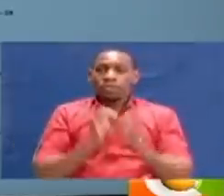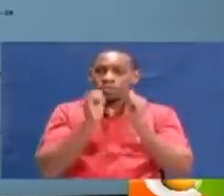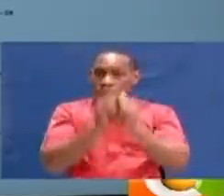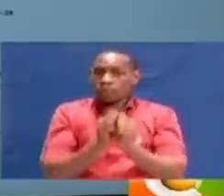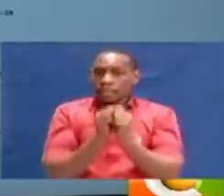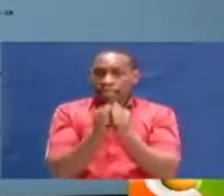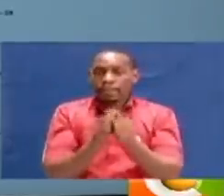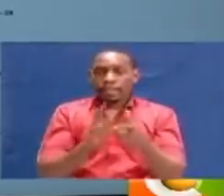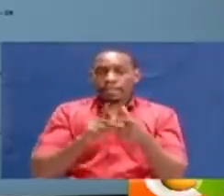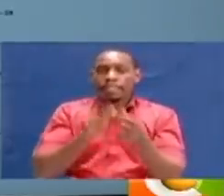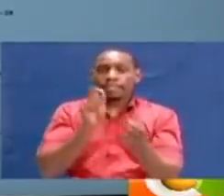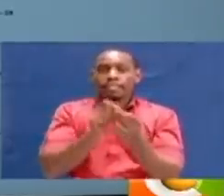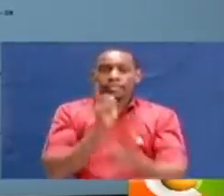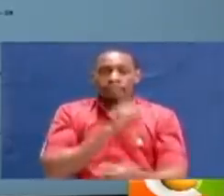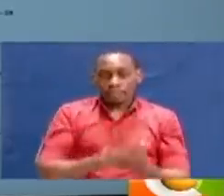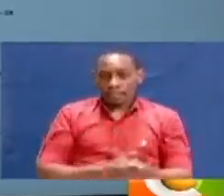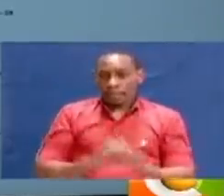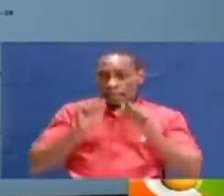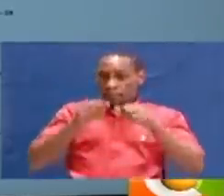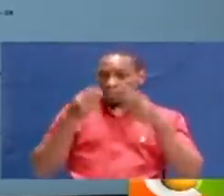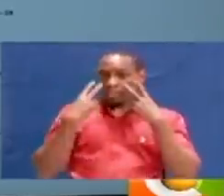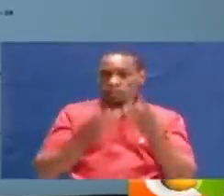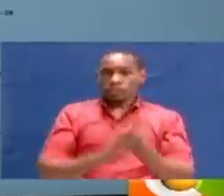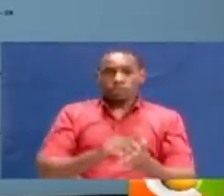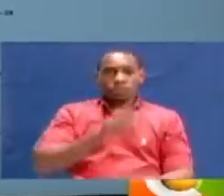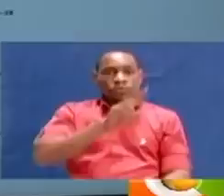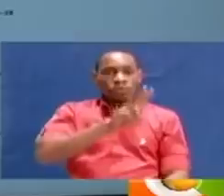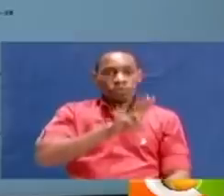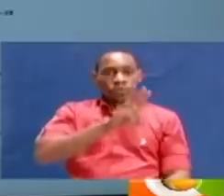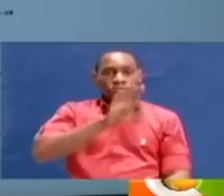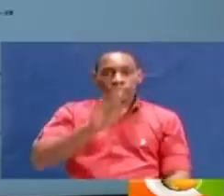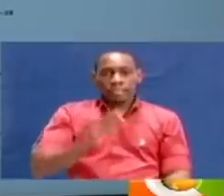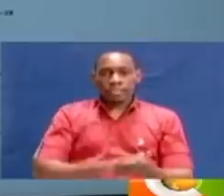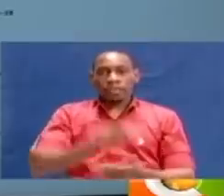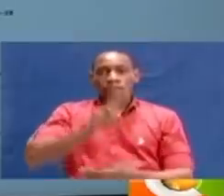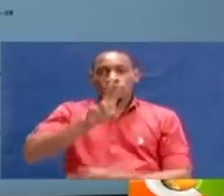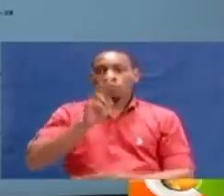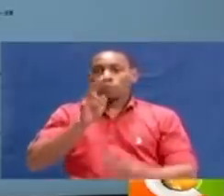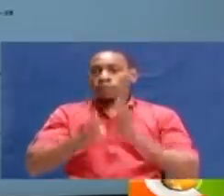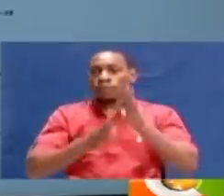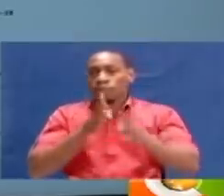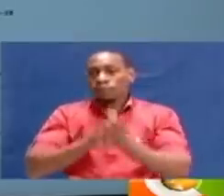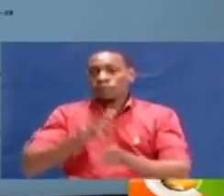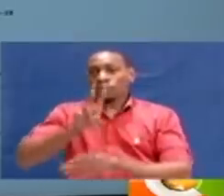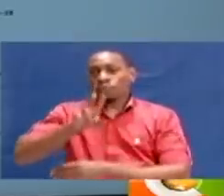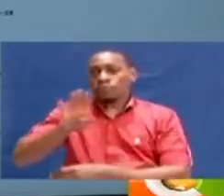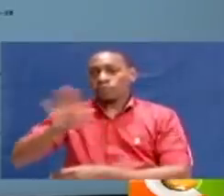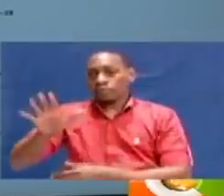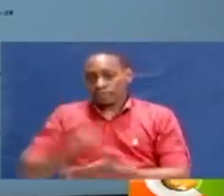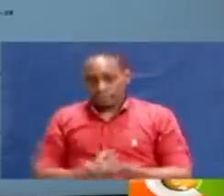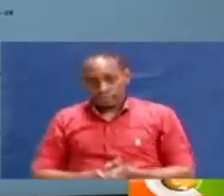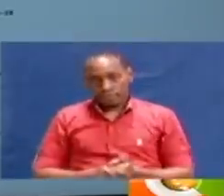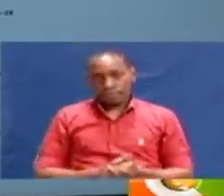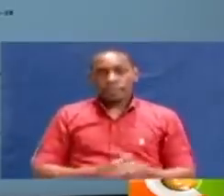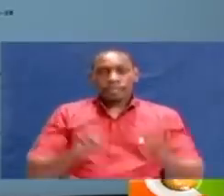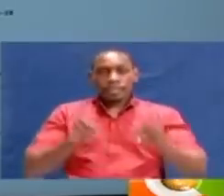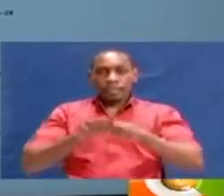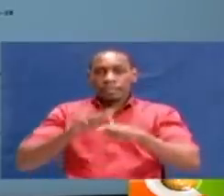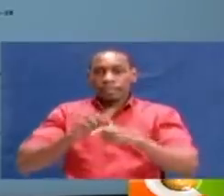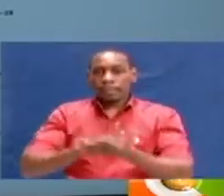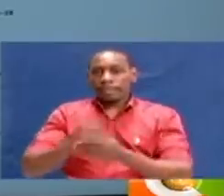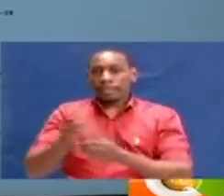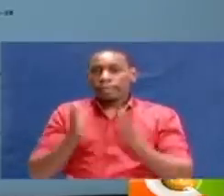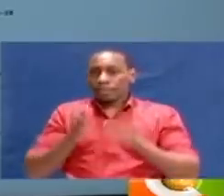and then tested. So you can see that 243, 244, 245. And then, at the same time, somebody took a bit